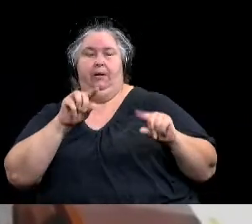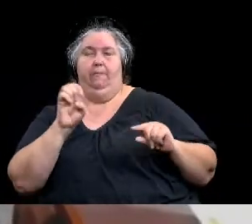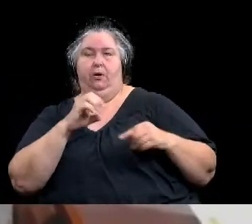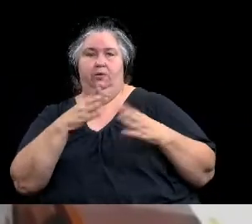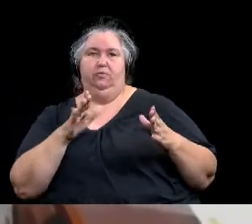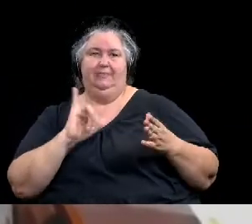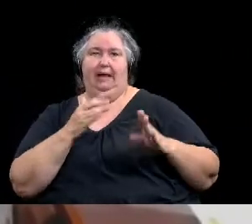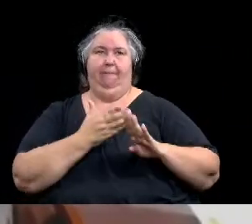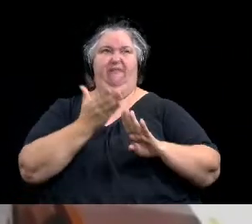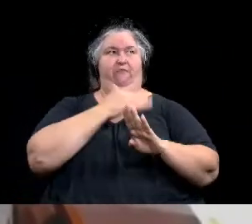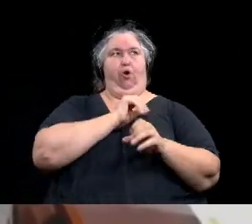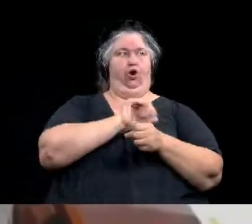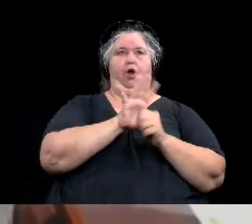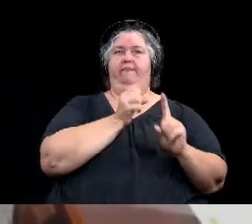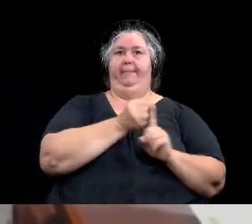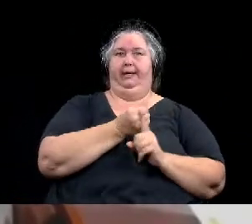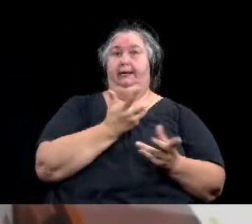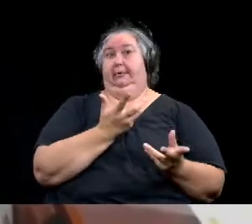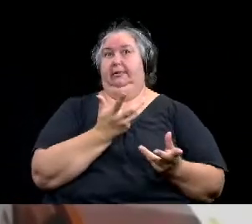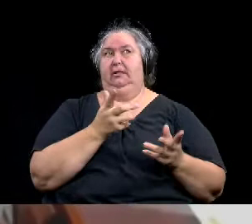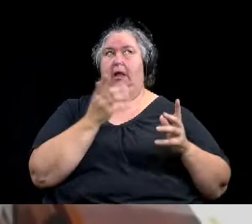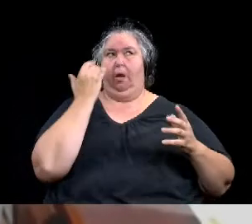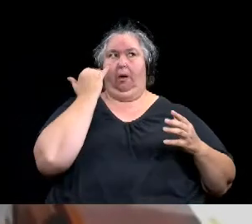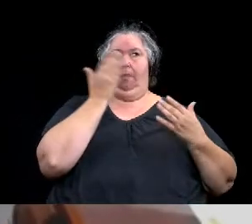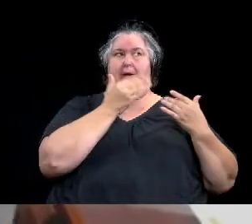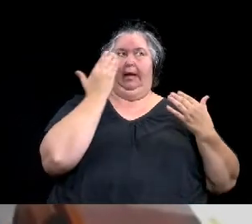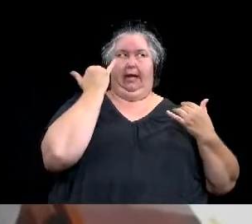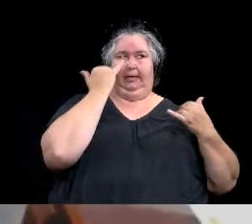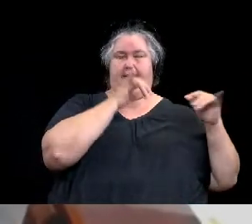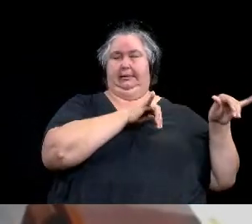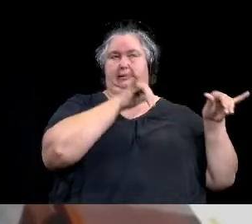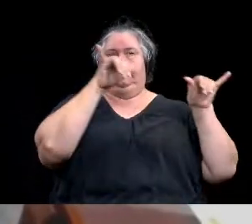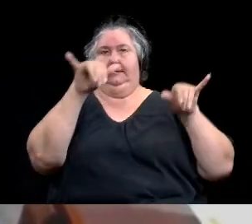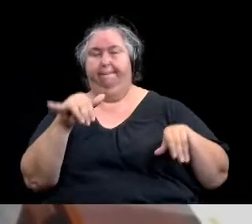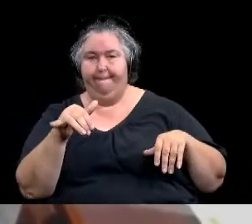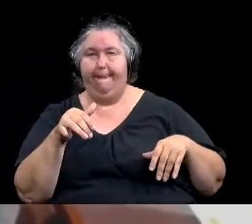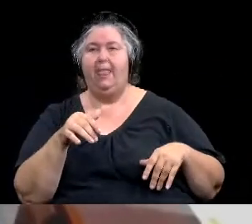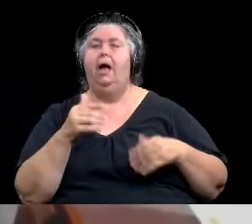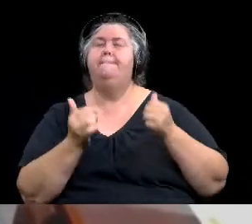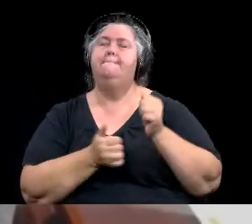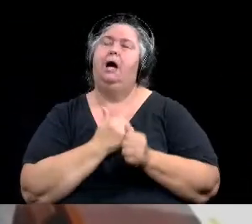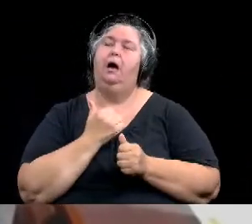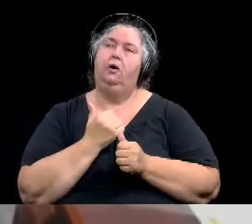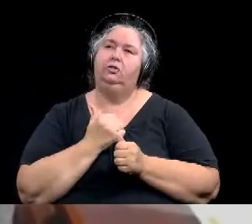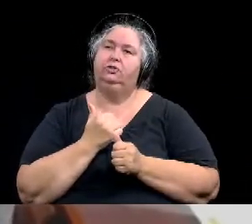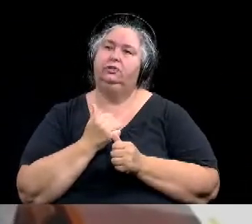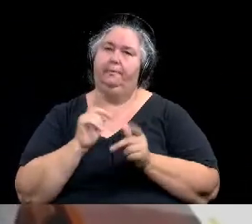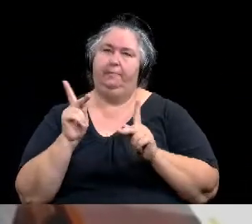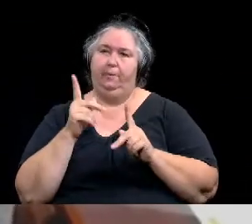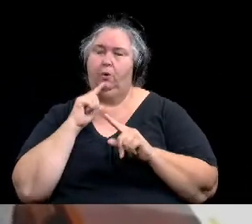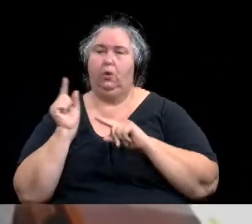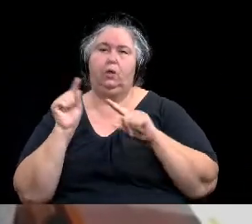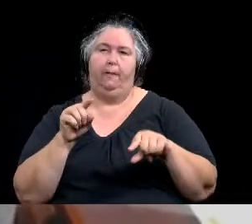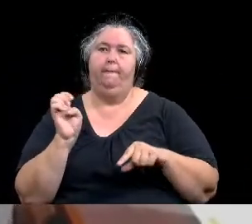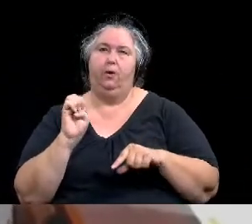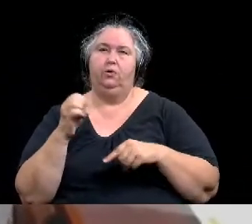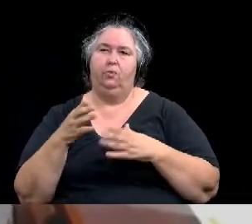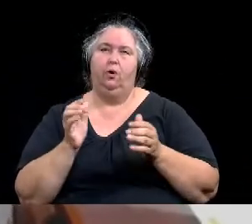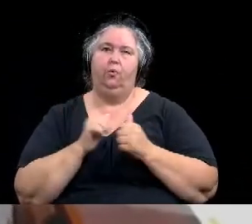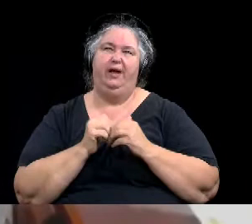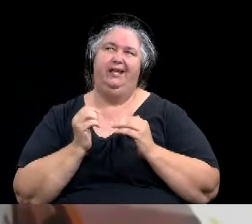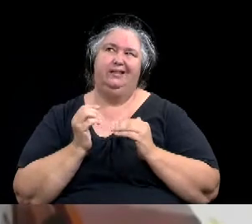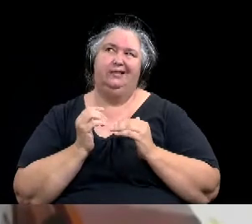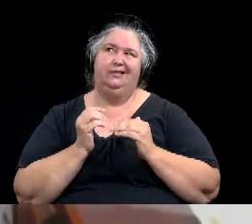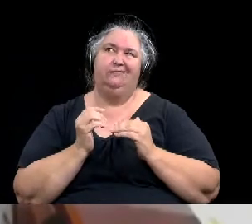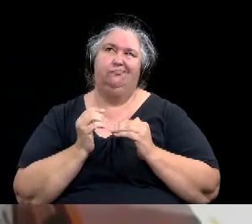room. Most of that reduction in volume is really in those patients who would come to the emergency room with minimal